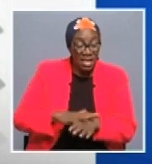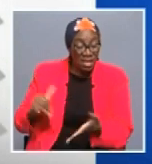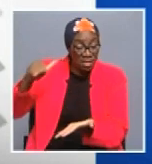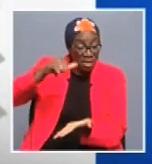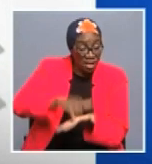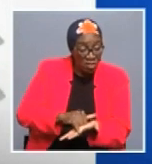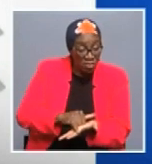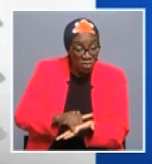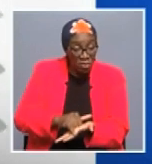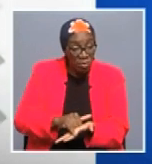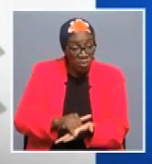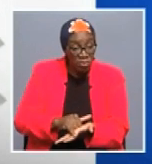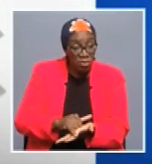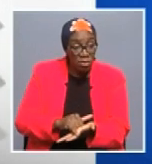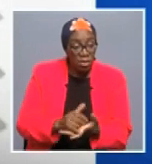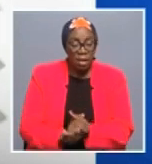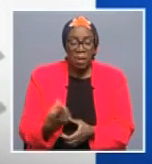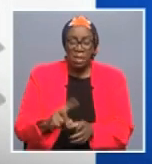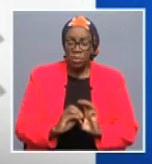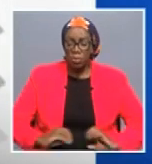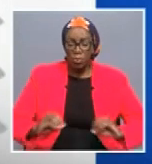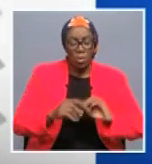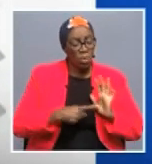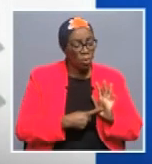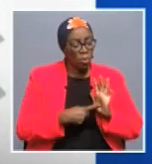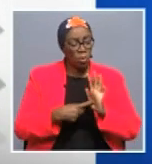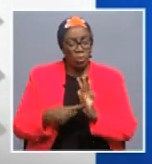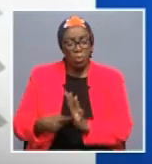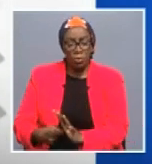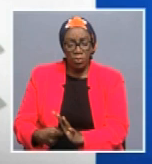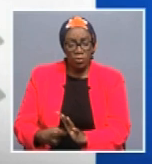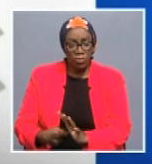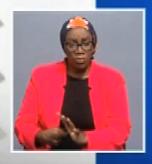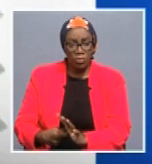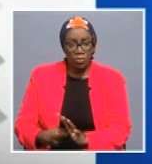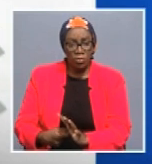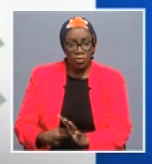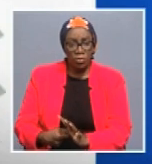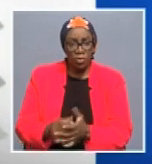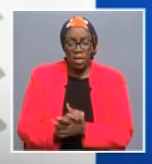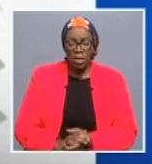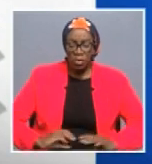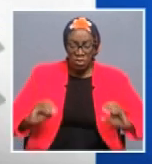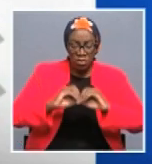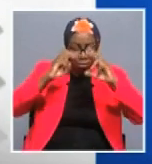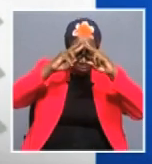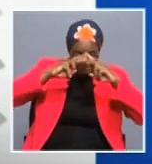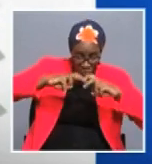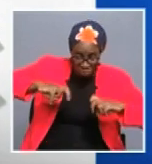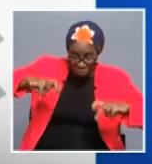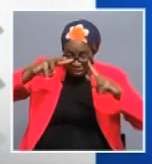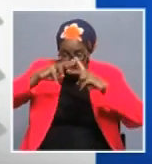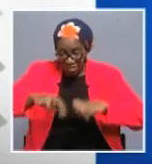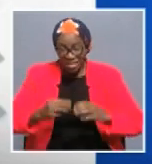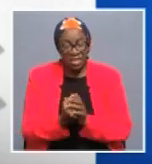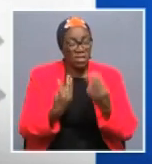shows, anecdotal evidence I must say, shows that no proper investigation obviously was